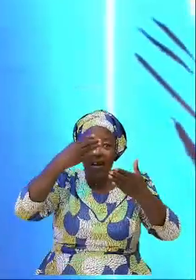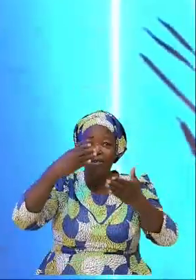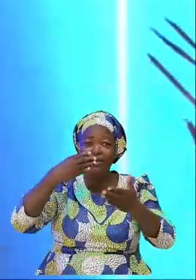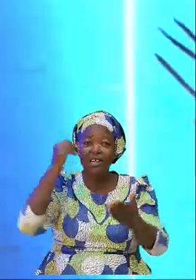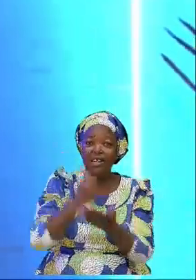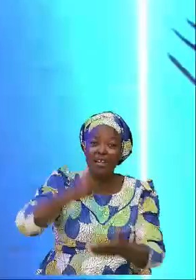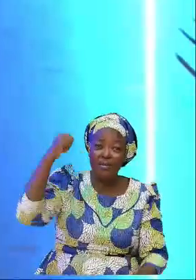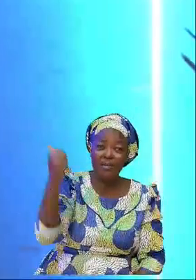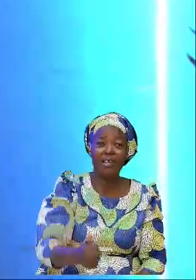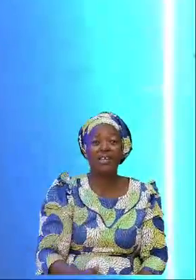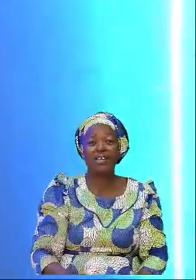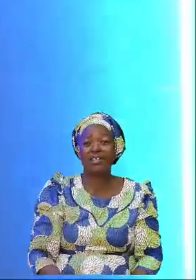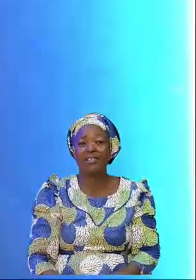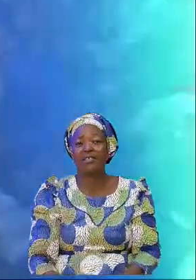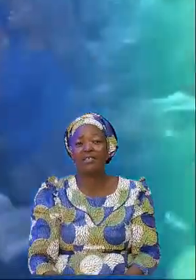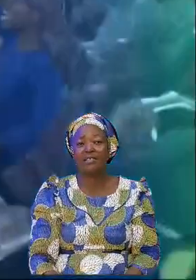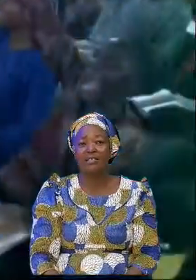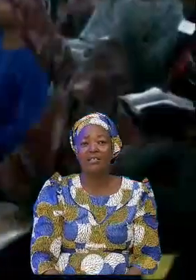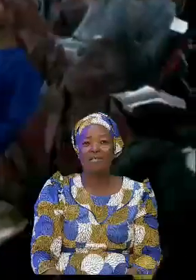and ever.